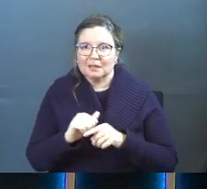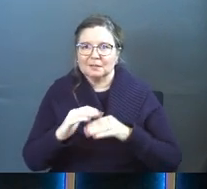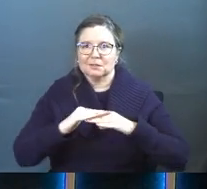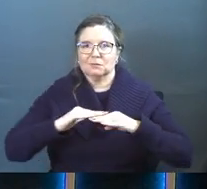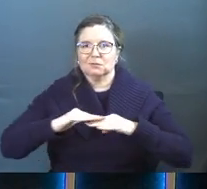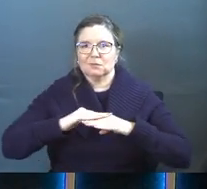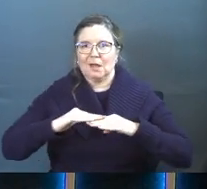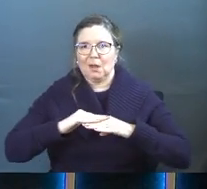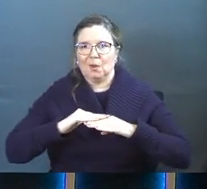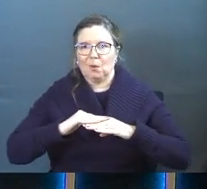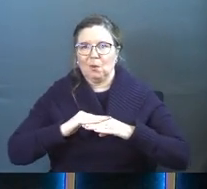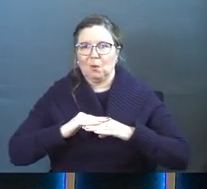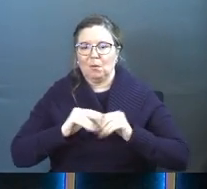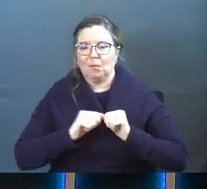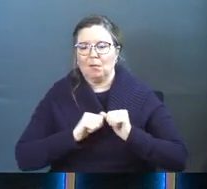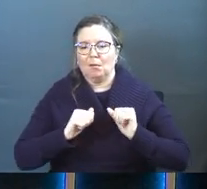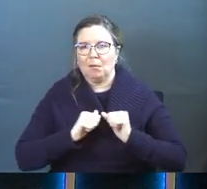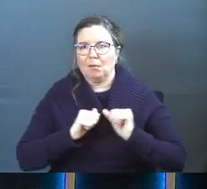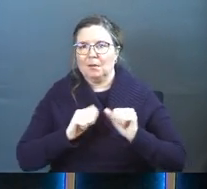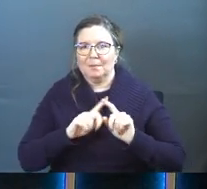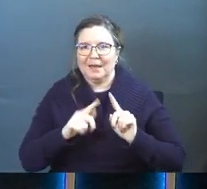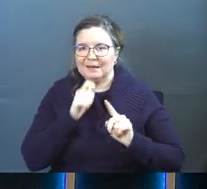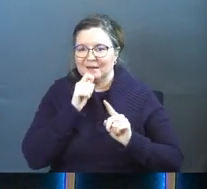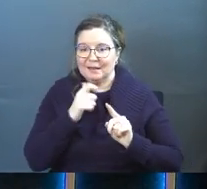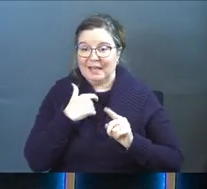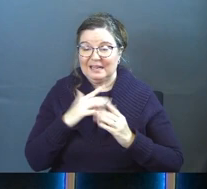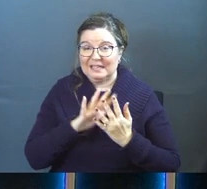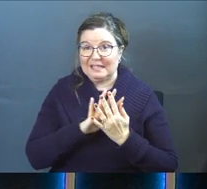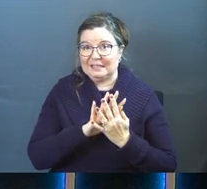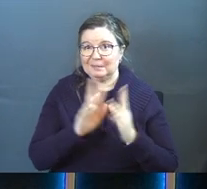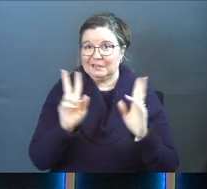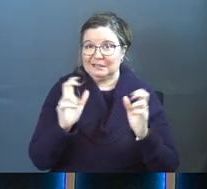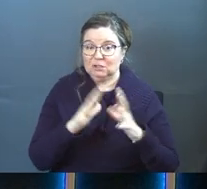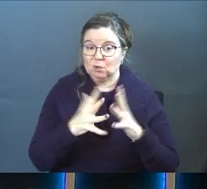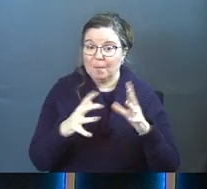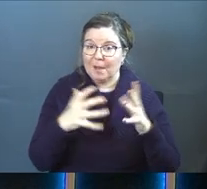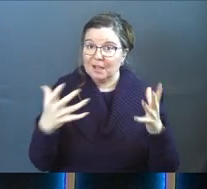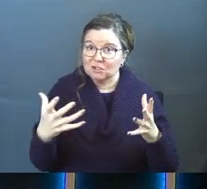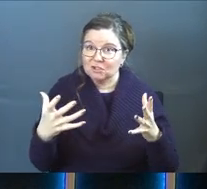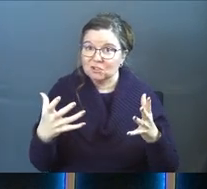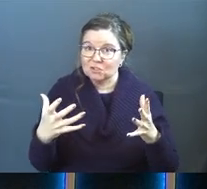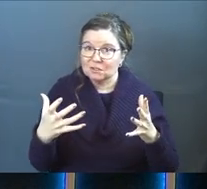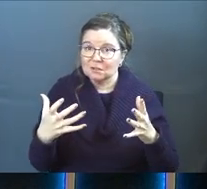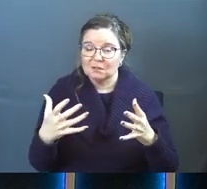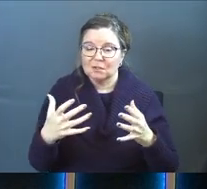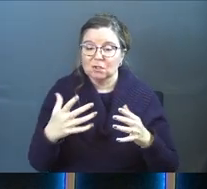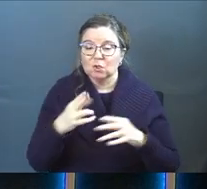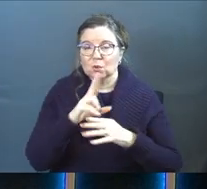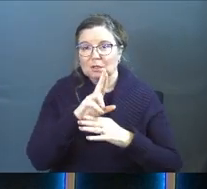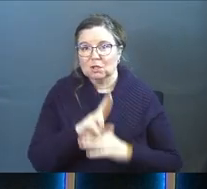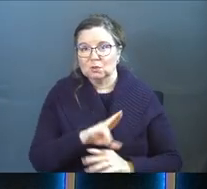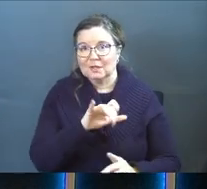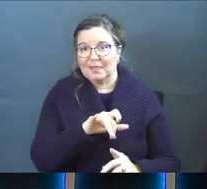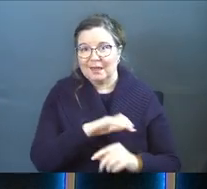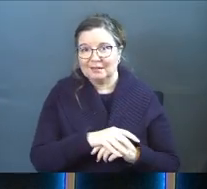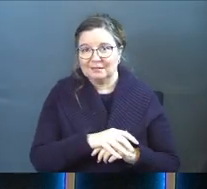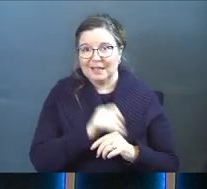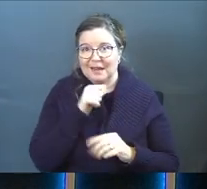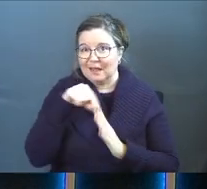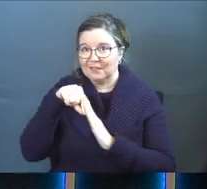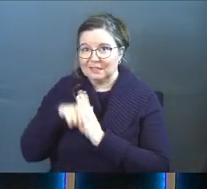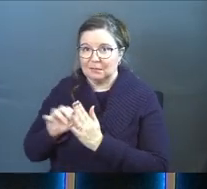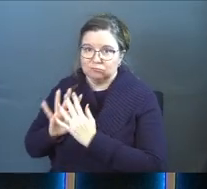shallow vulnerability and intimacy so much that you get used to that, used